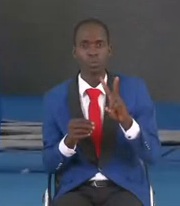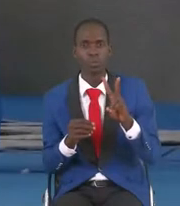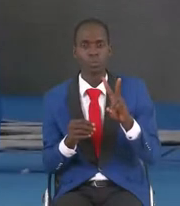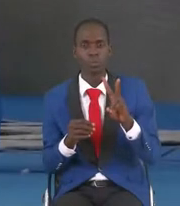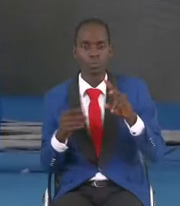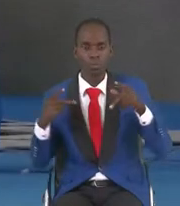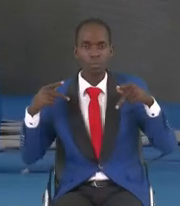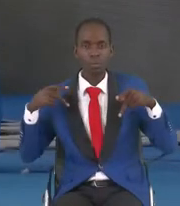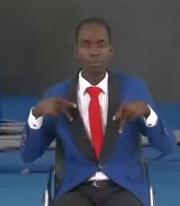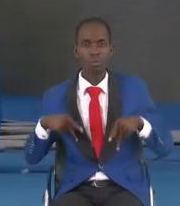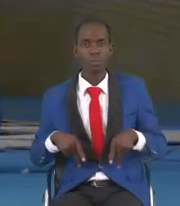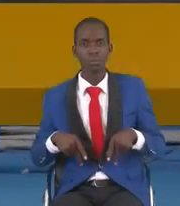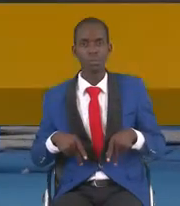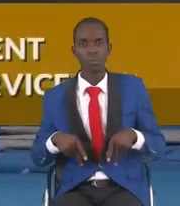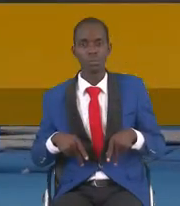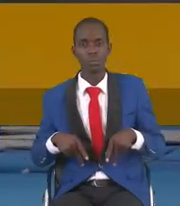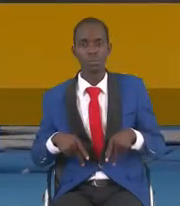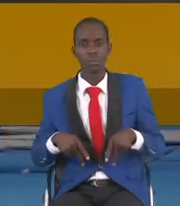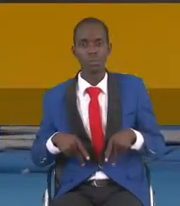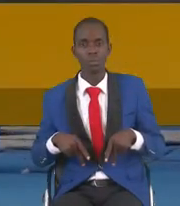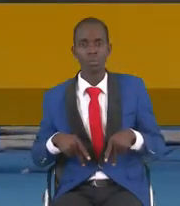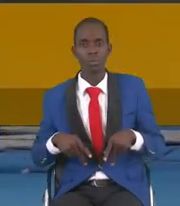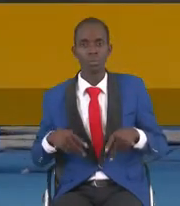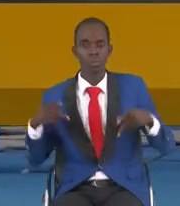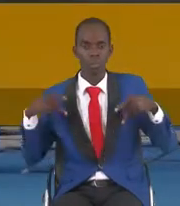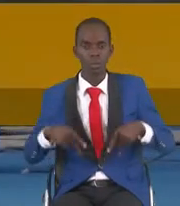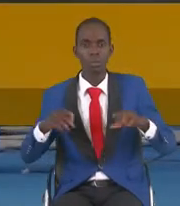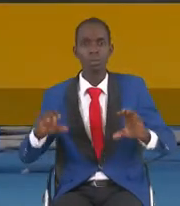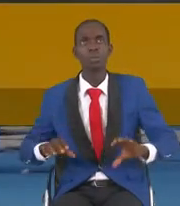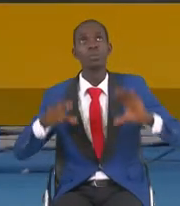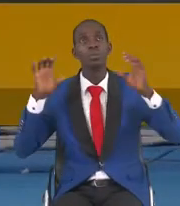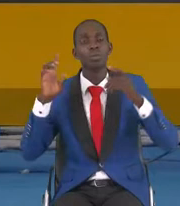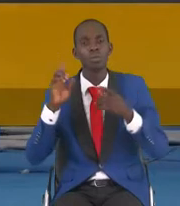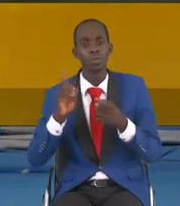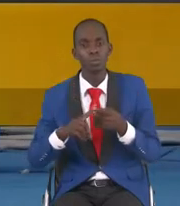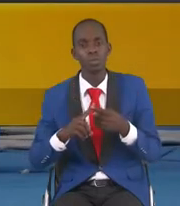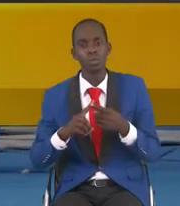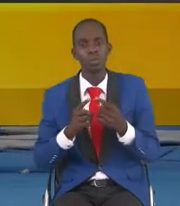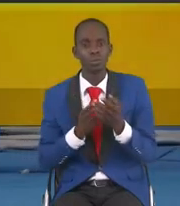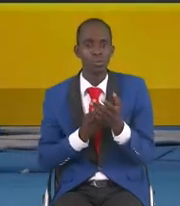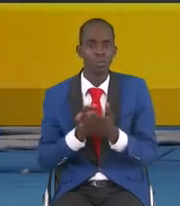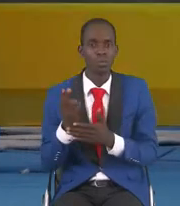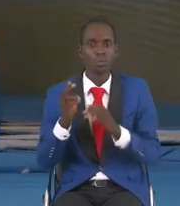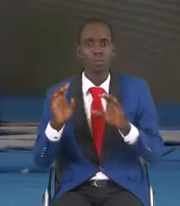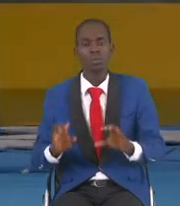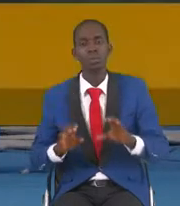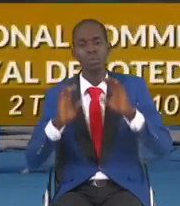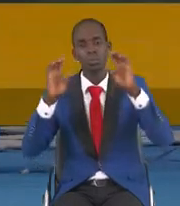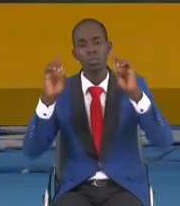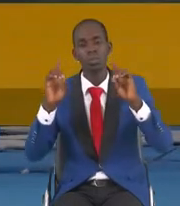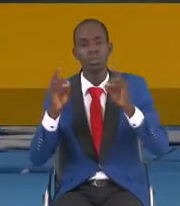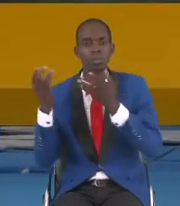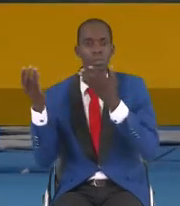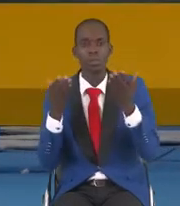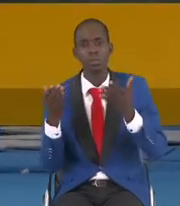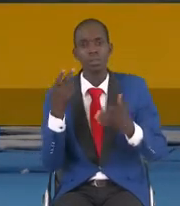personal commitment to loyal, devoted service. We're coming to 2 Timothy chapter 3, and we're